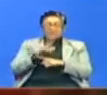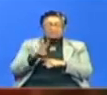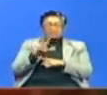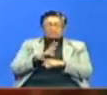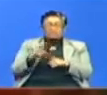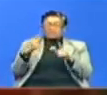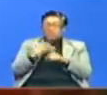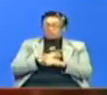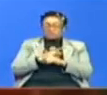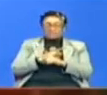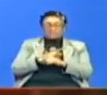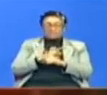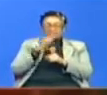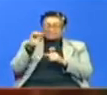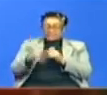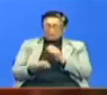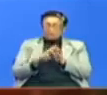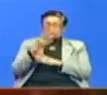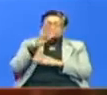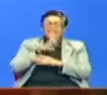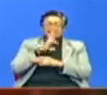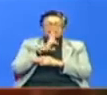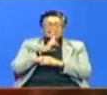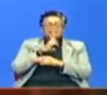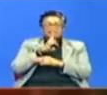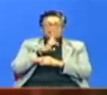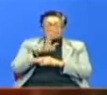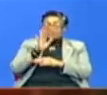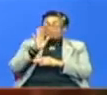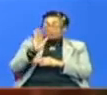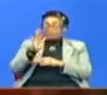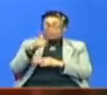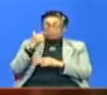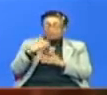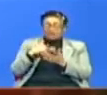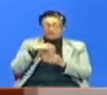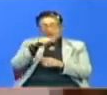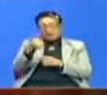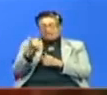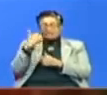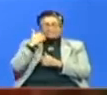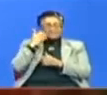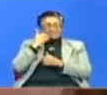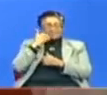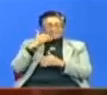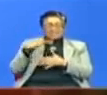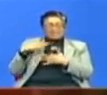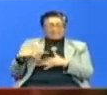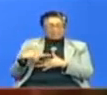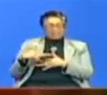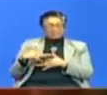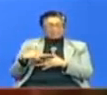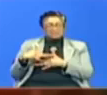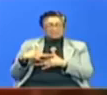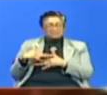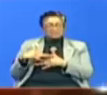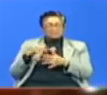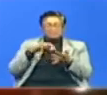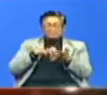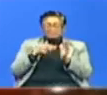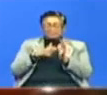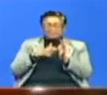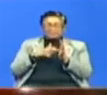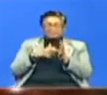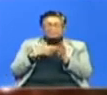it actually can pose a risk, especially for those who have coexisting heart conditions, in which case it causes what we